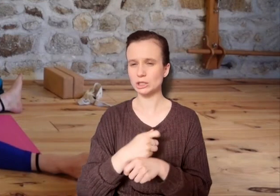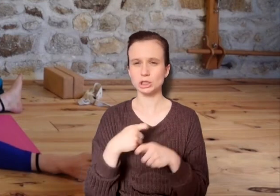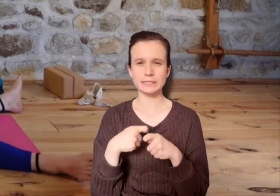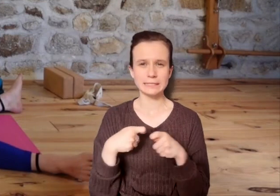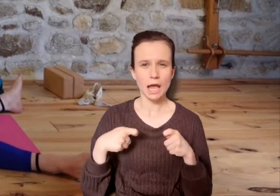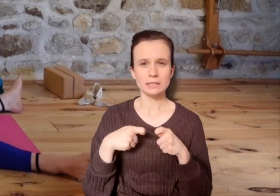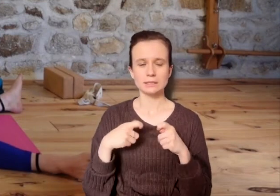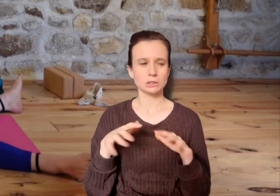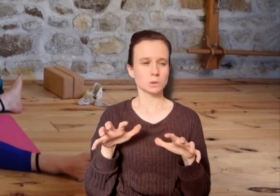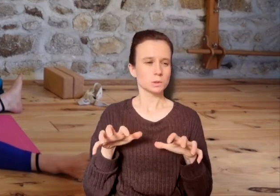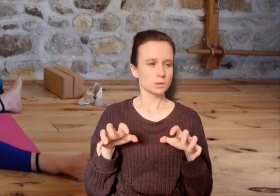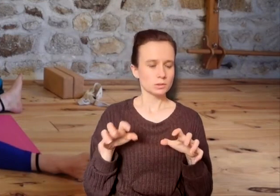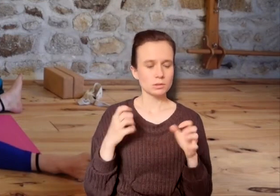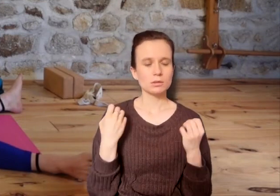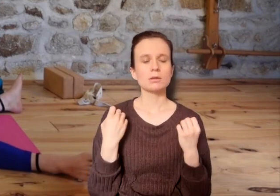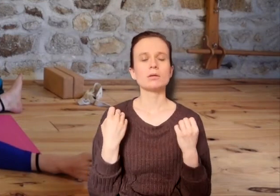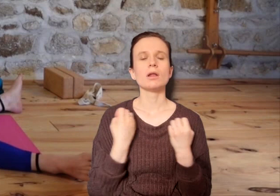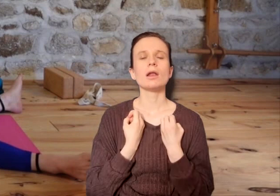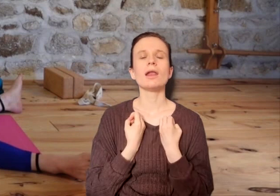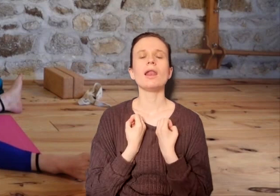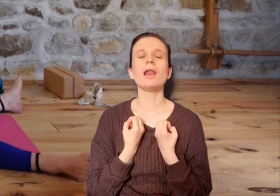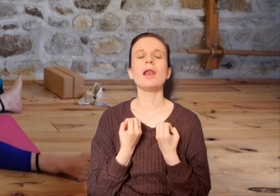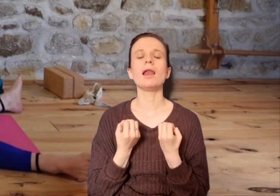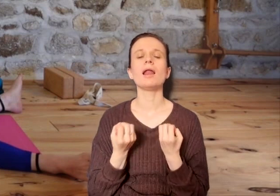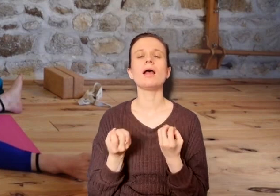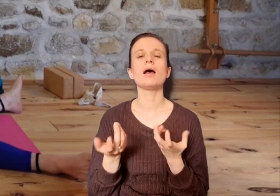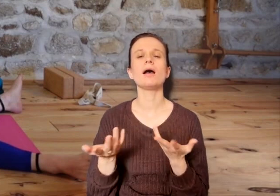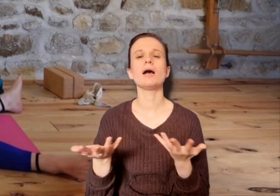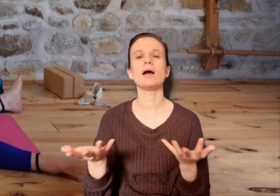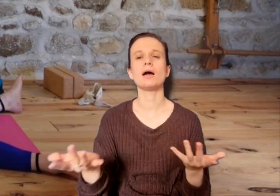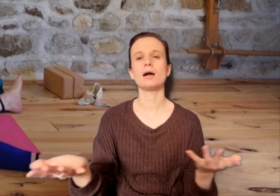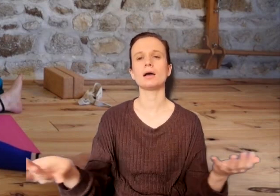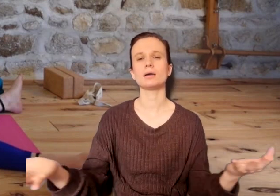And release any final tension that you may have.